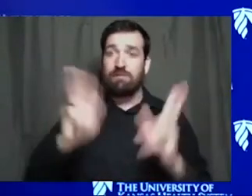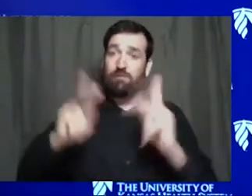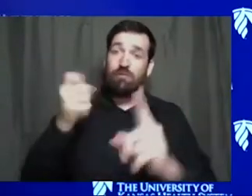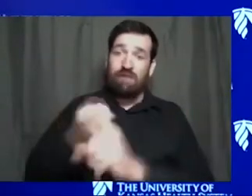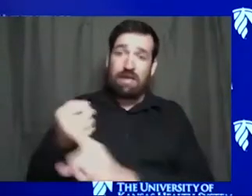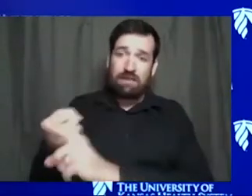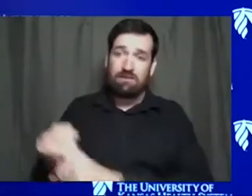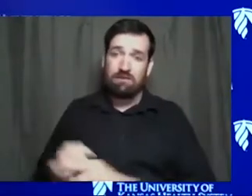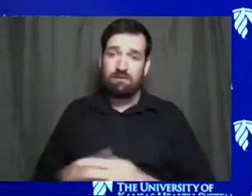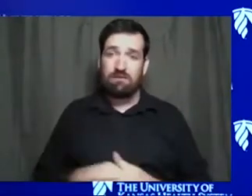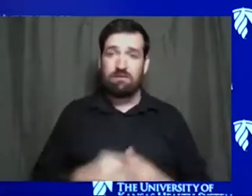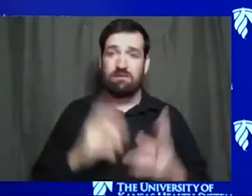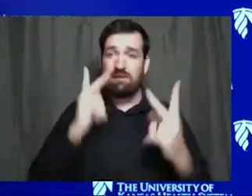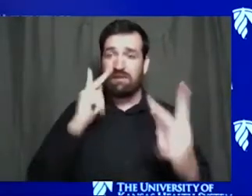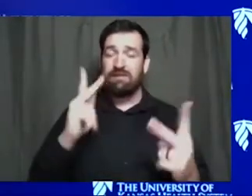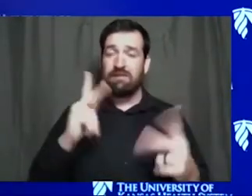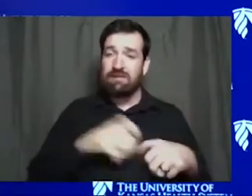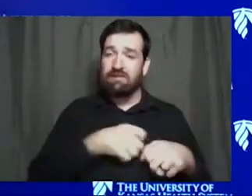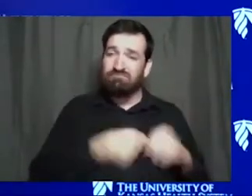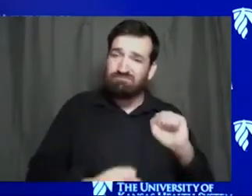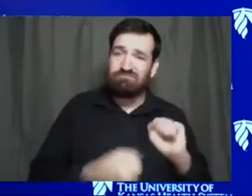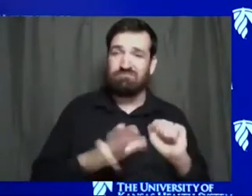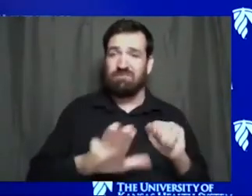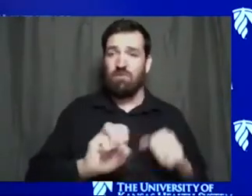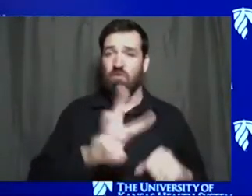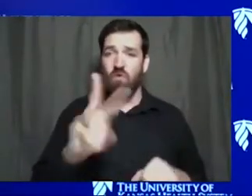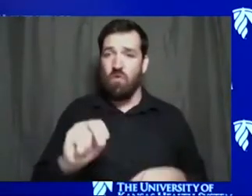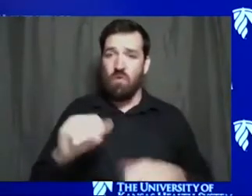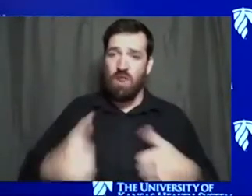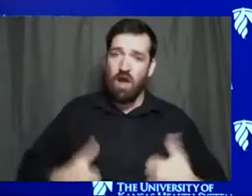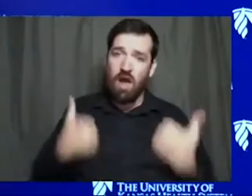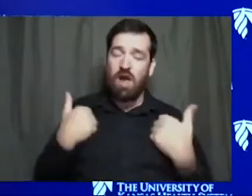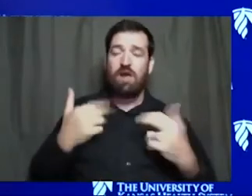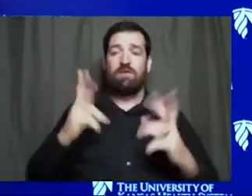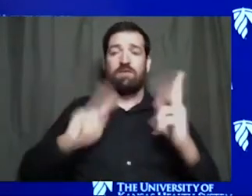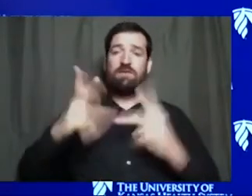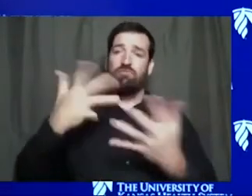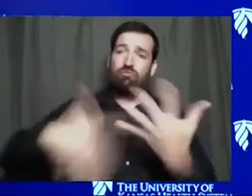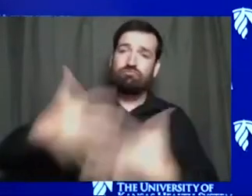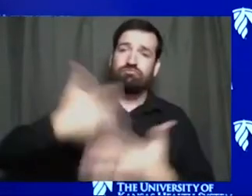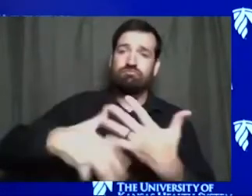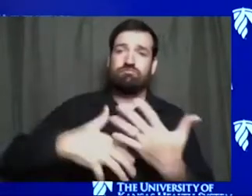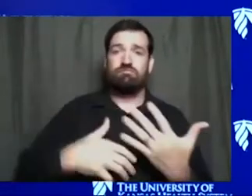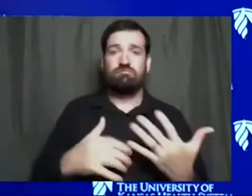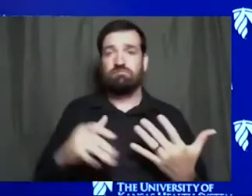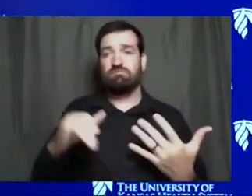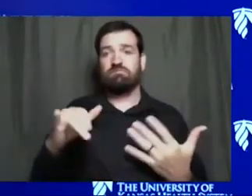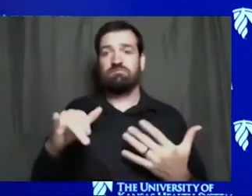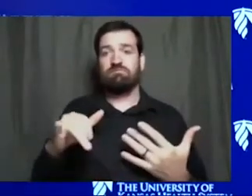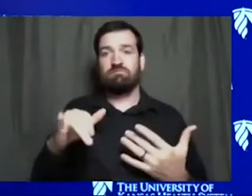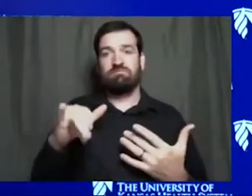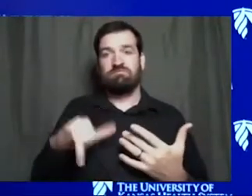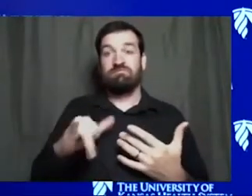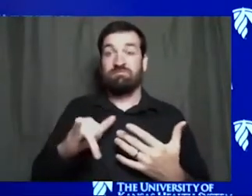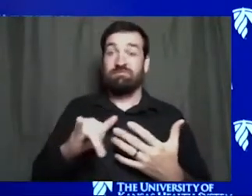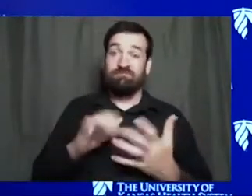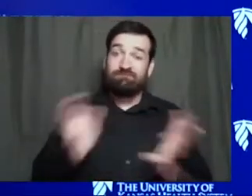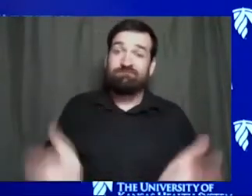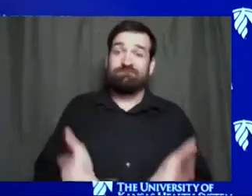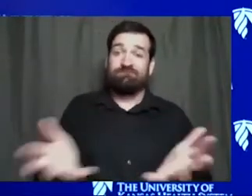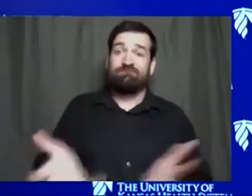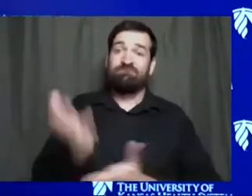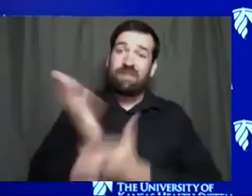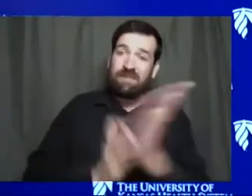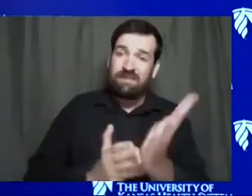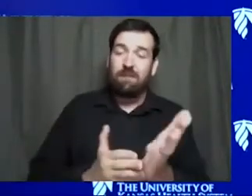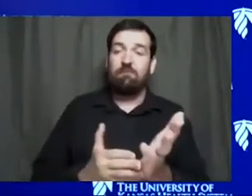seeing tragedy in their own lives and with people around them, and I think that is helping to drive some of these new vaccine increases that